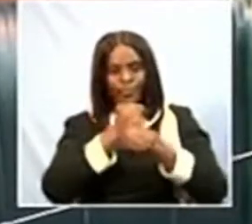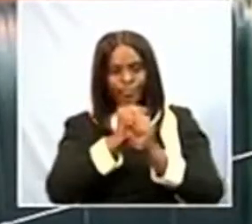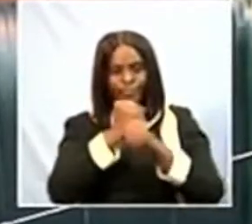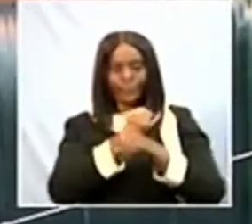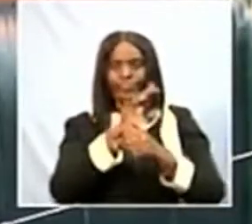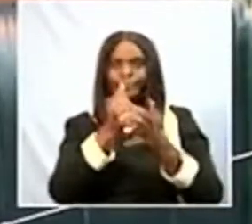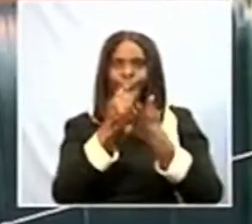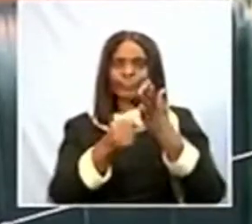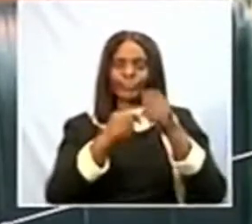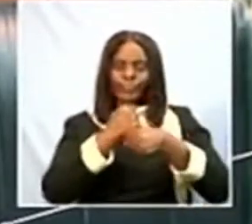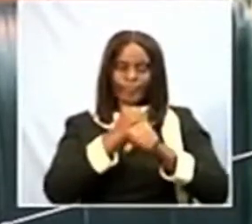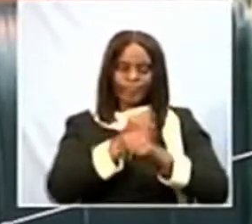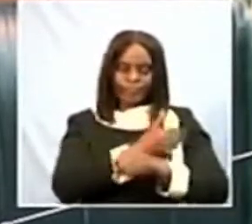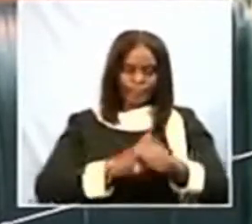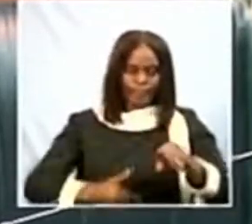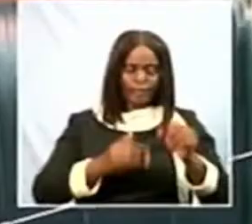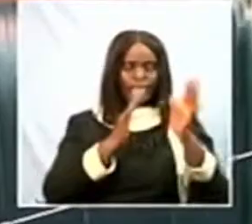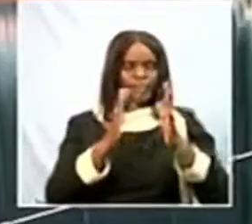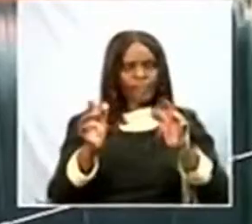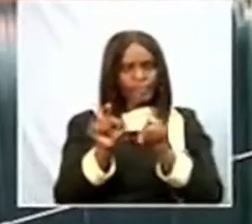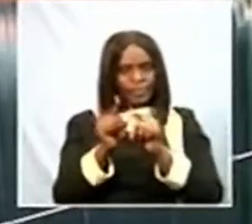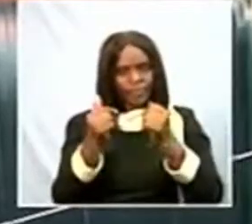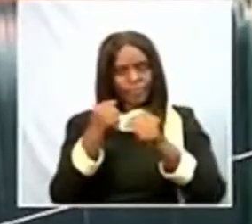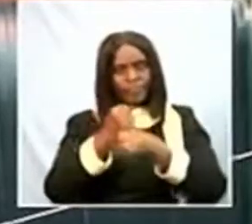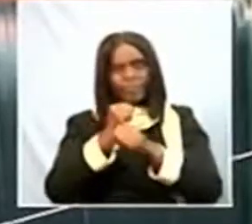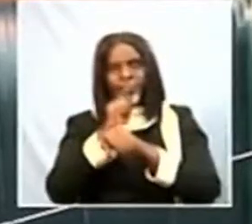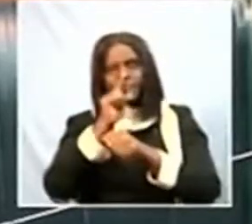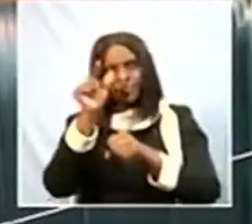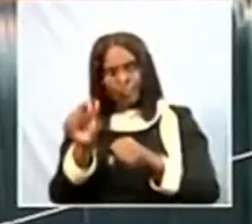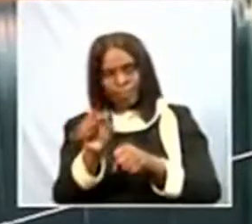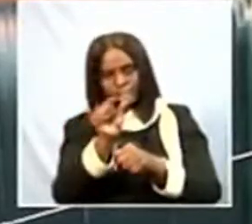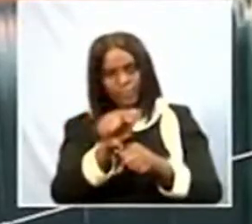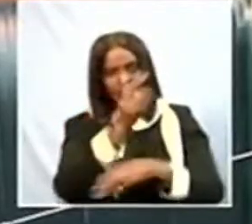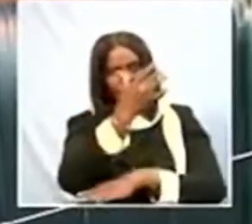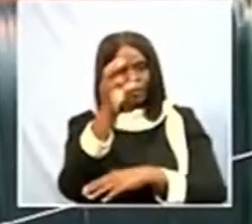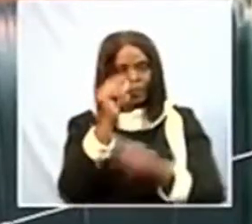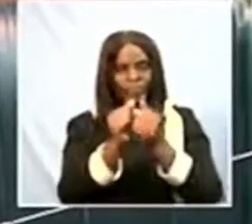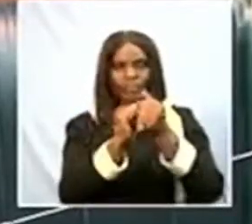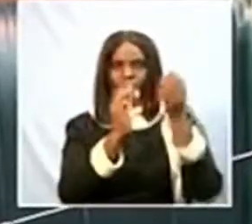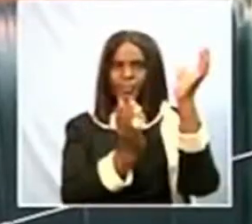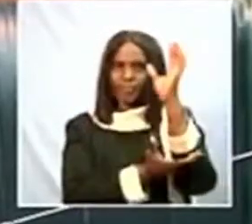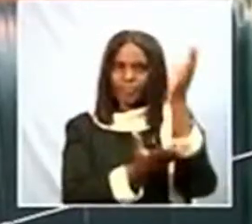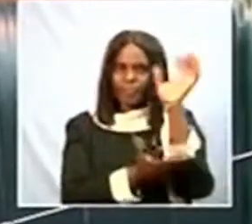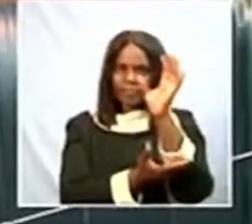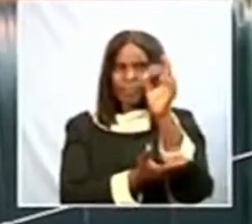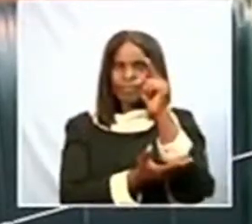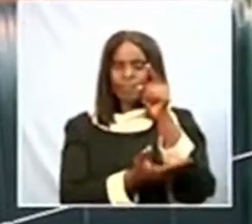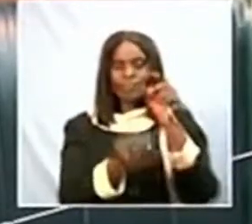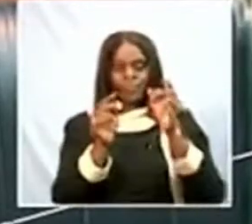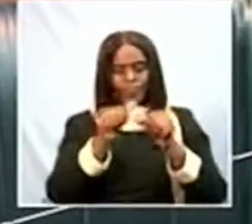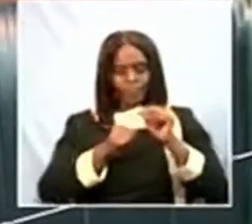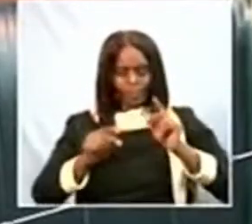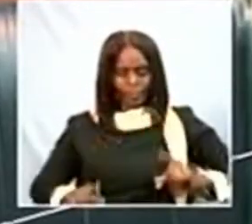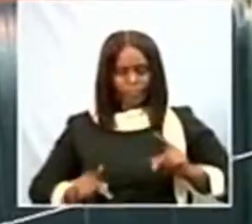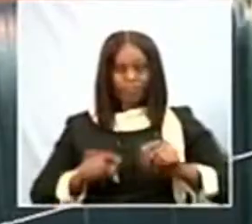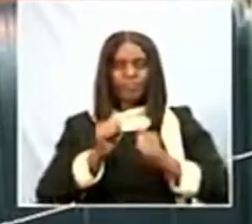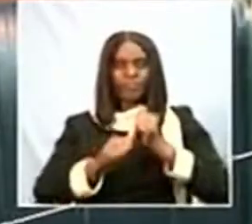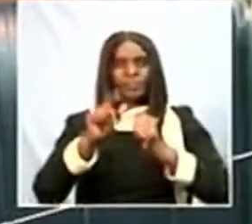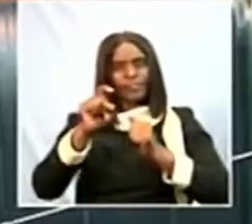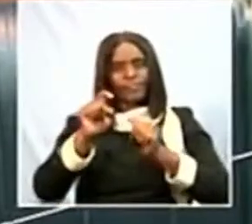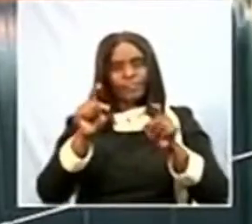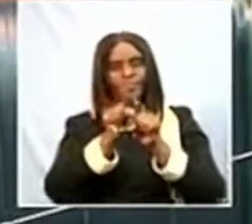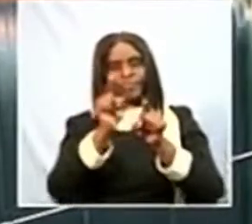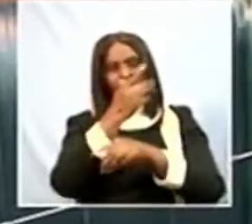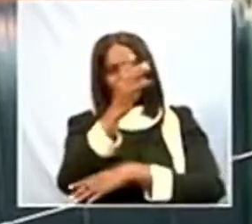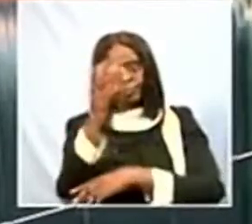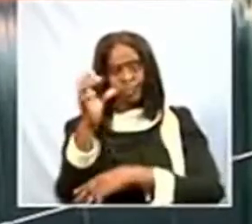by making strict measures as well, thereby making sure that each and every tree that is cut will not replaced. Each and every person that has illegally cut down the trees